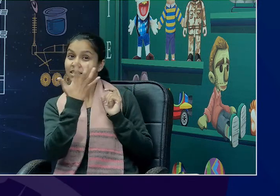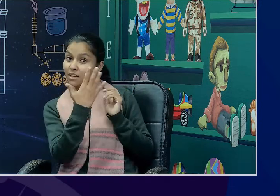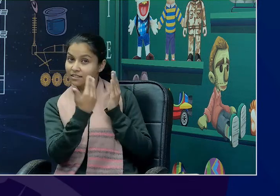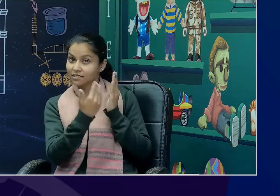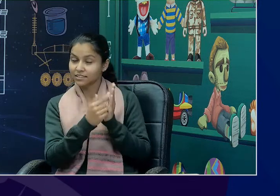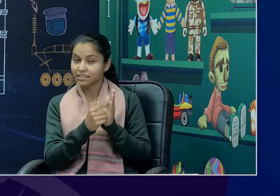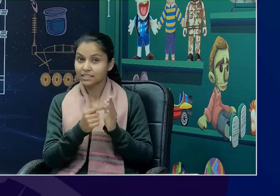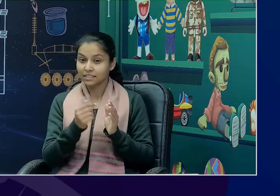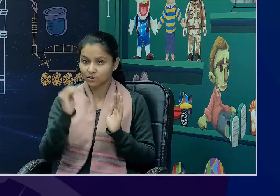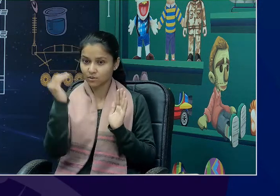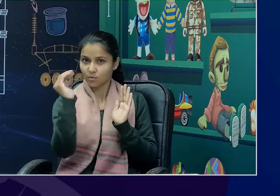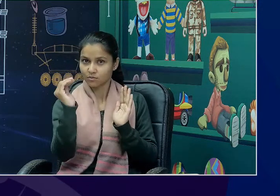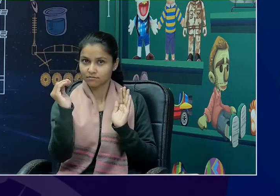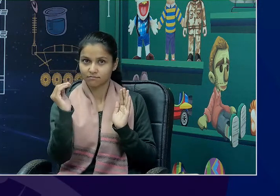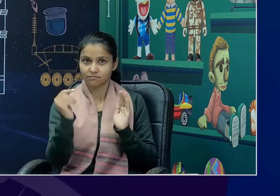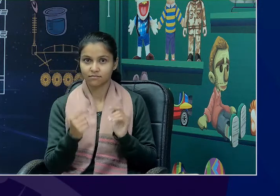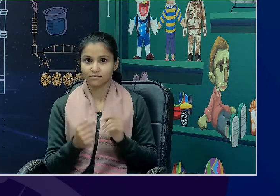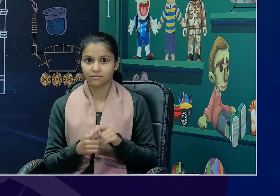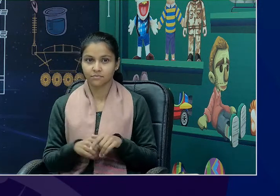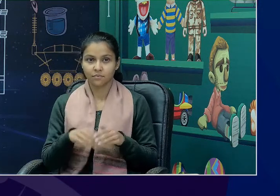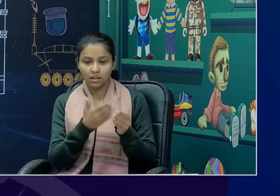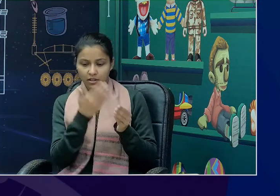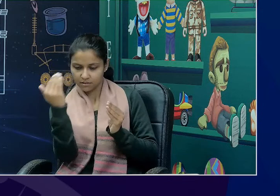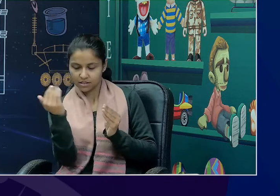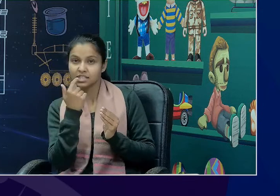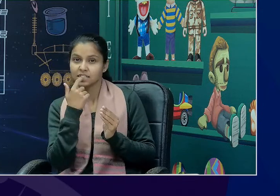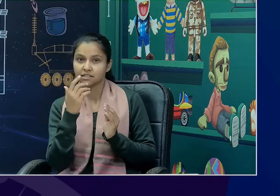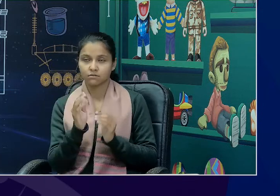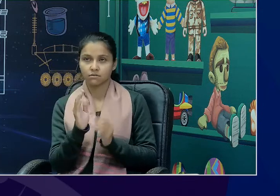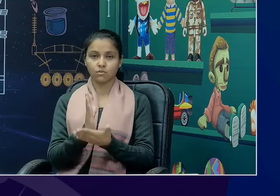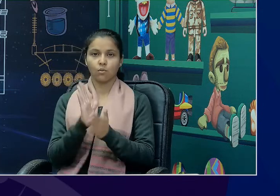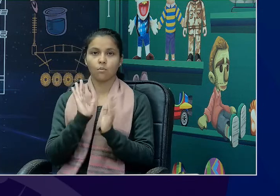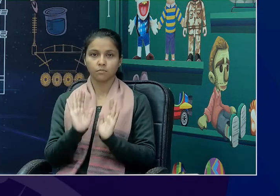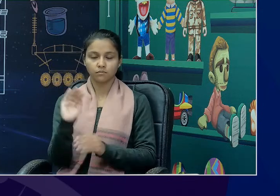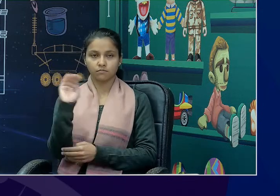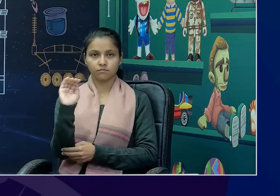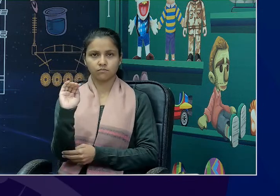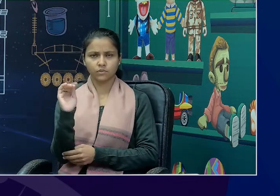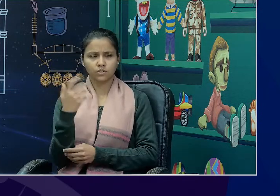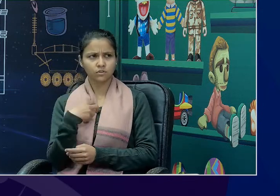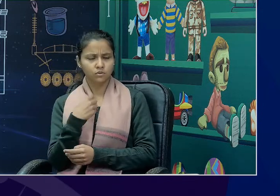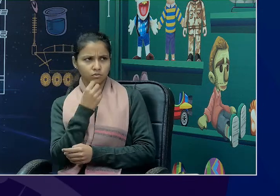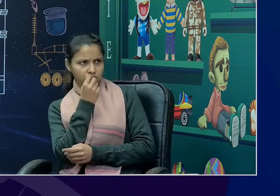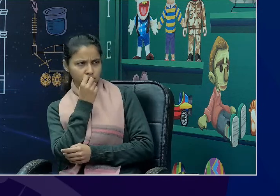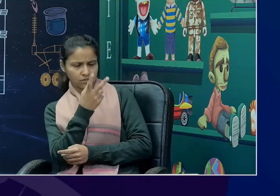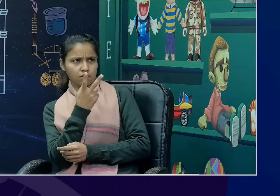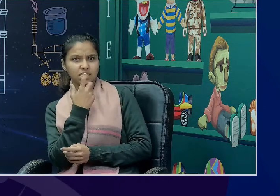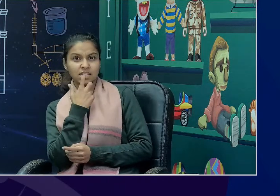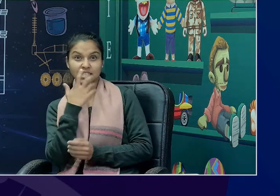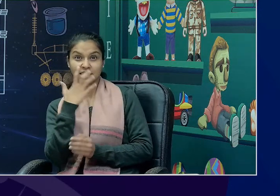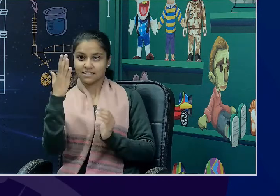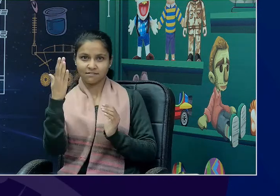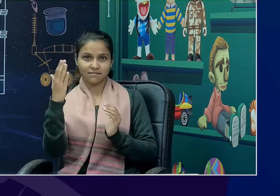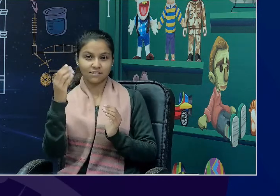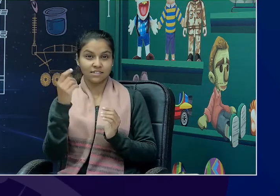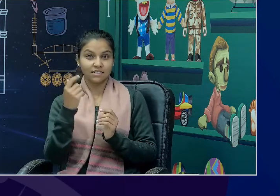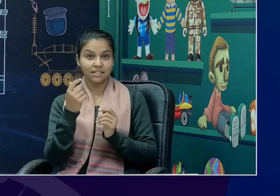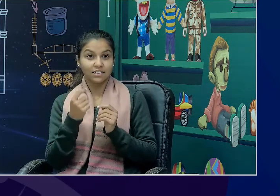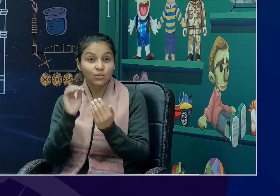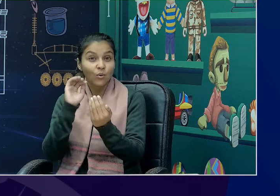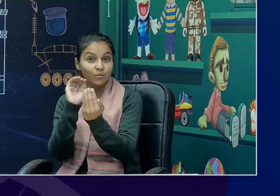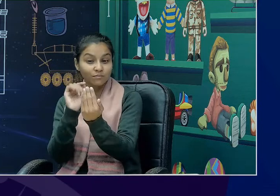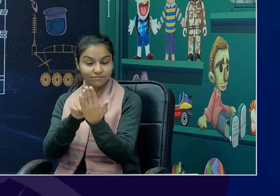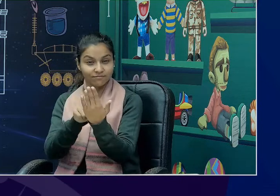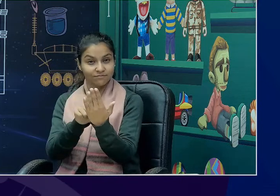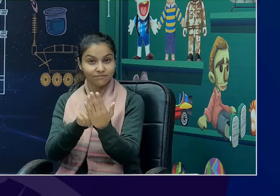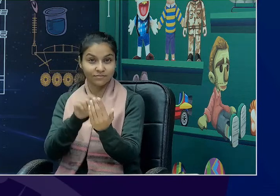the snake was there. The snake stopped for a minute. The snake realized and he stopped in front of the mirror. And it